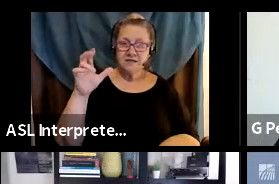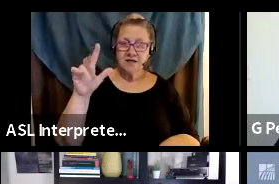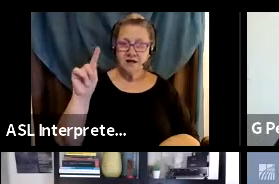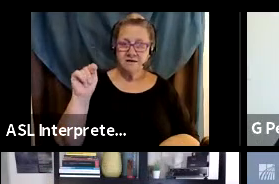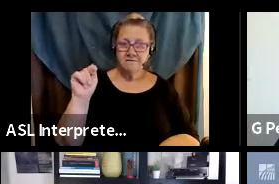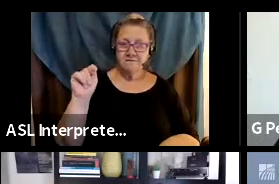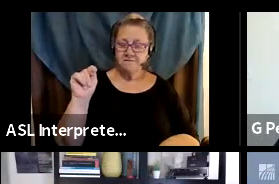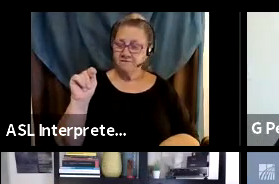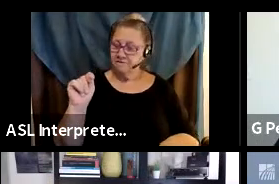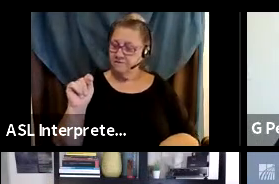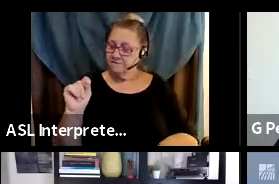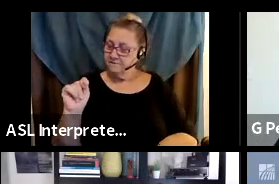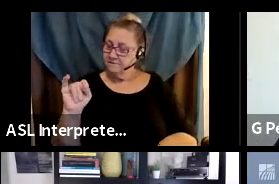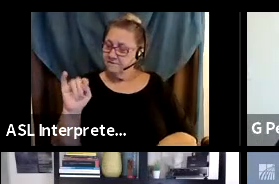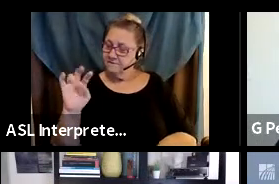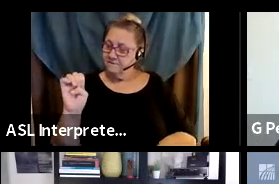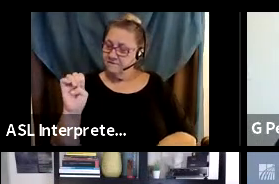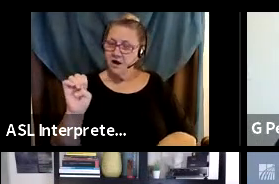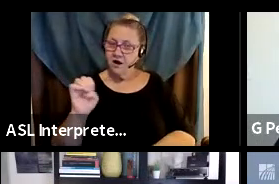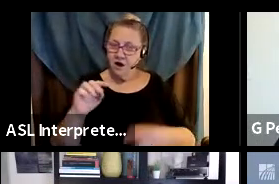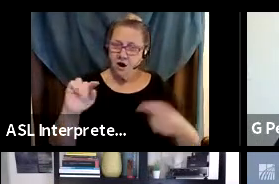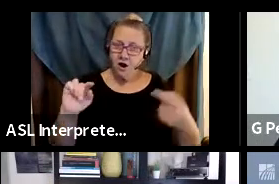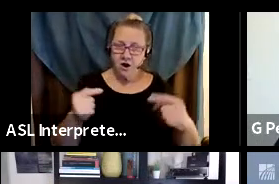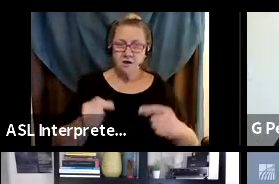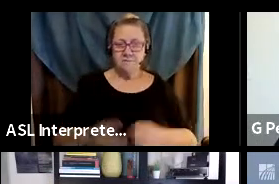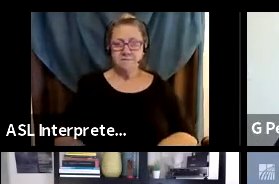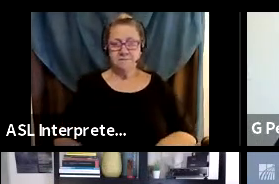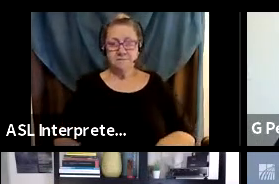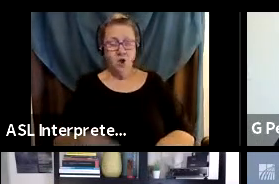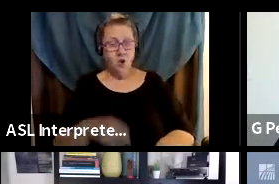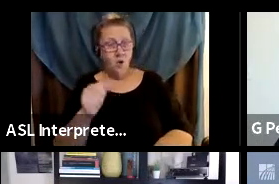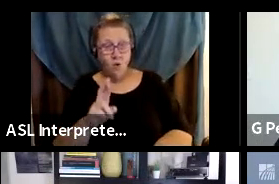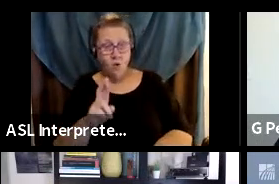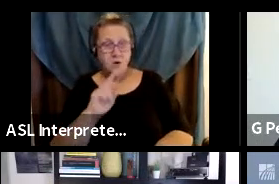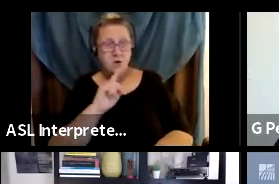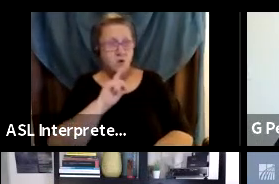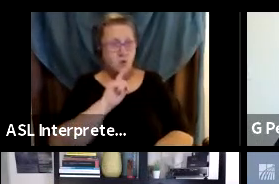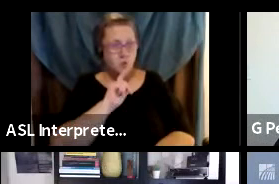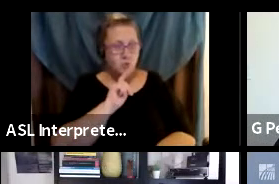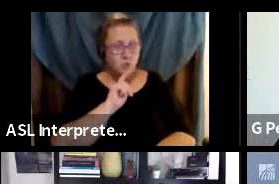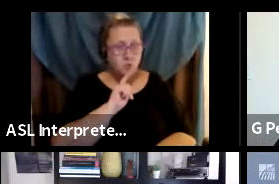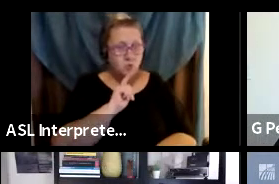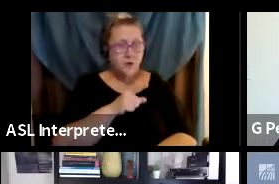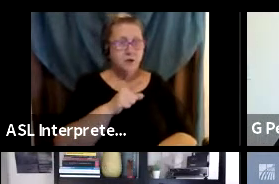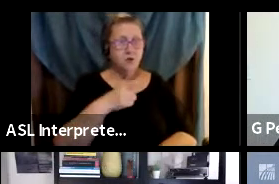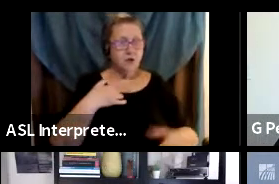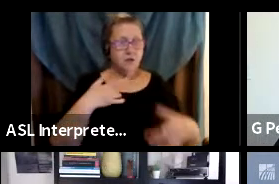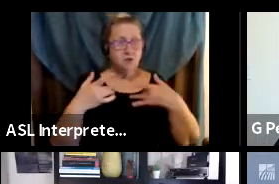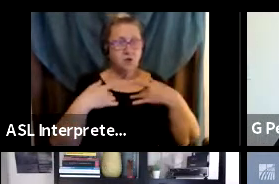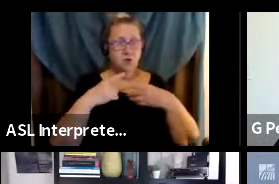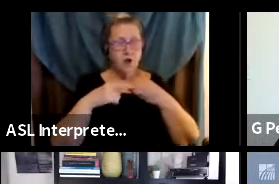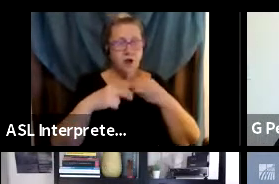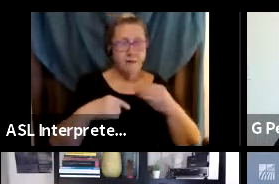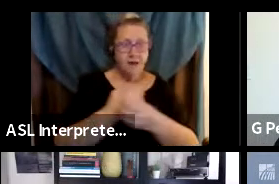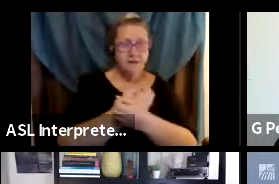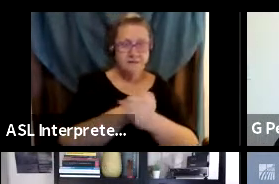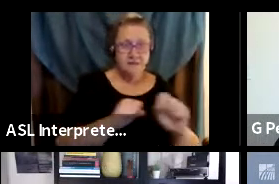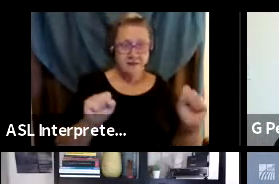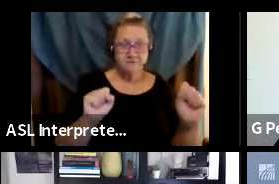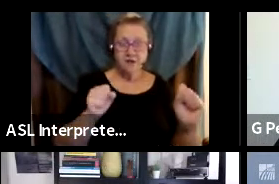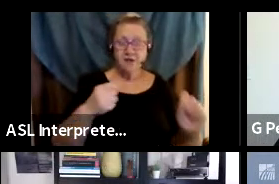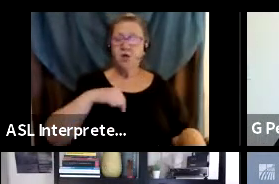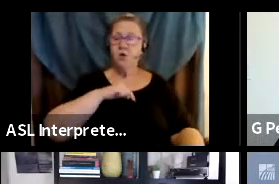or if there's a real concern about safety, right, that we will take